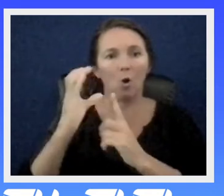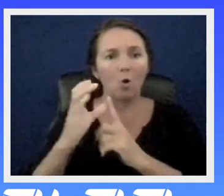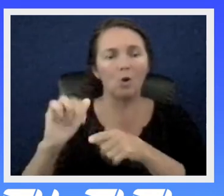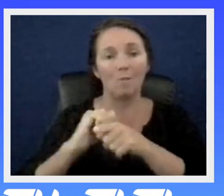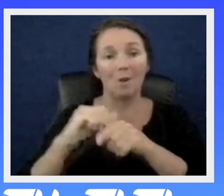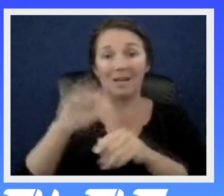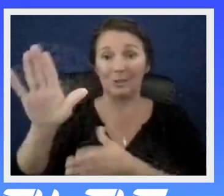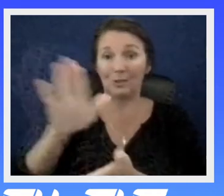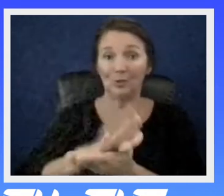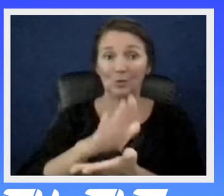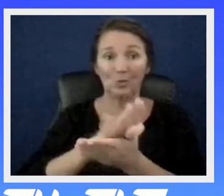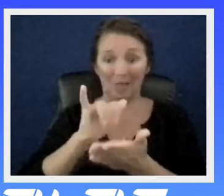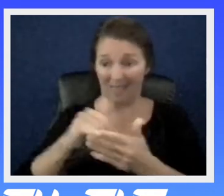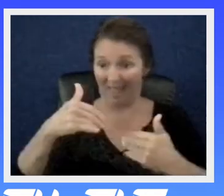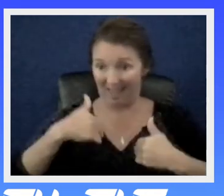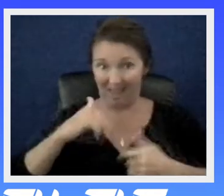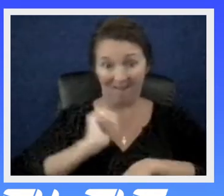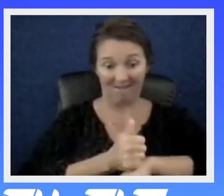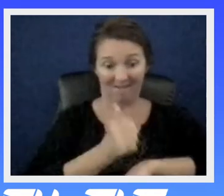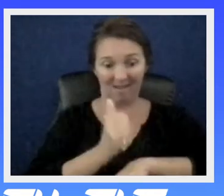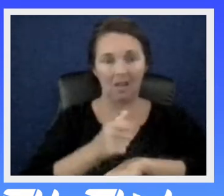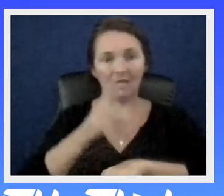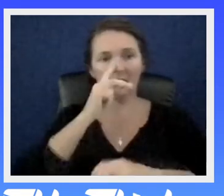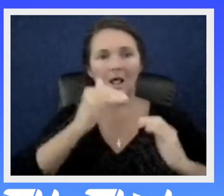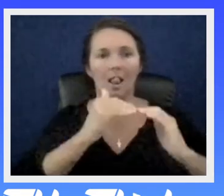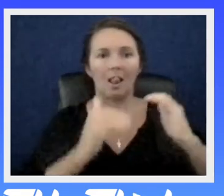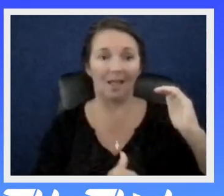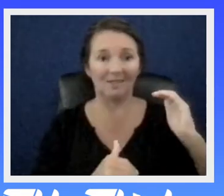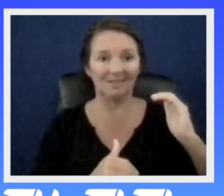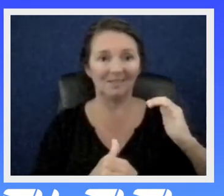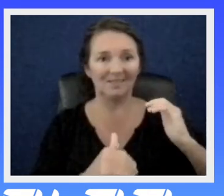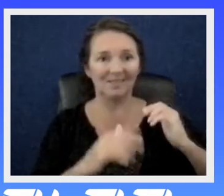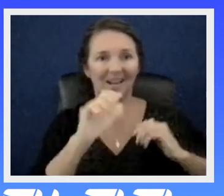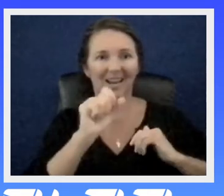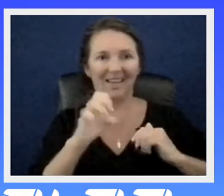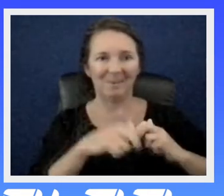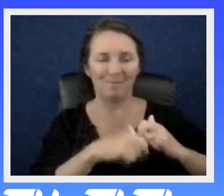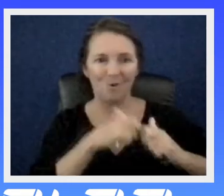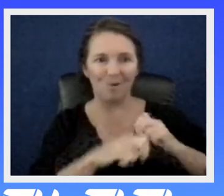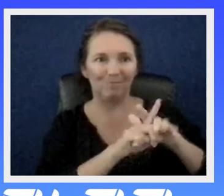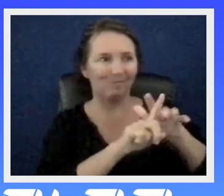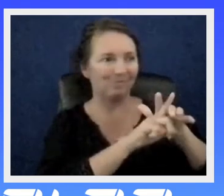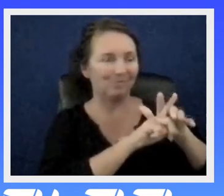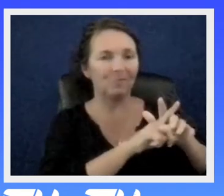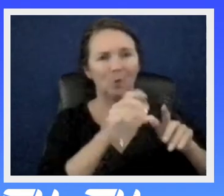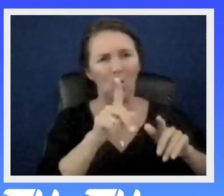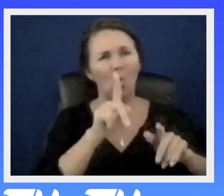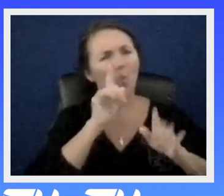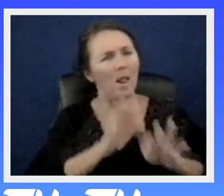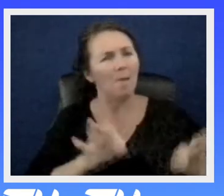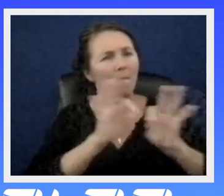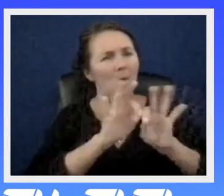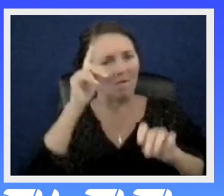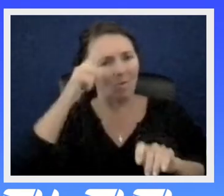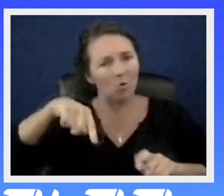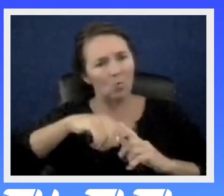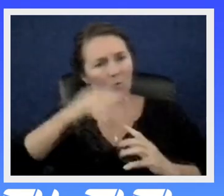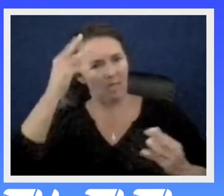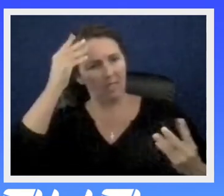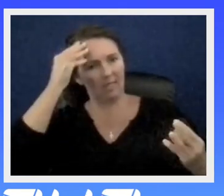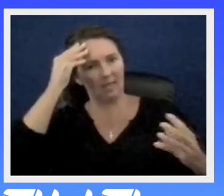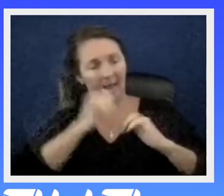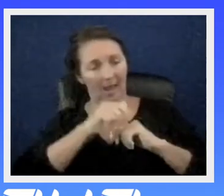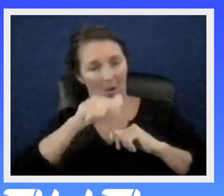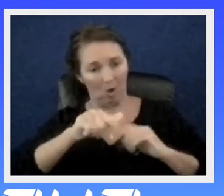these measures often saw less cases. And so it really is critical to think about how we make sure that this community